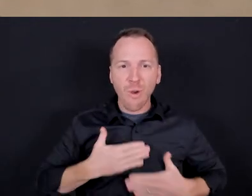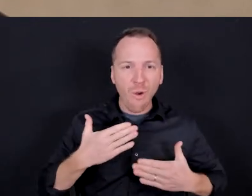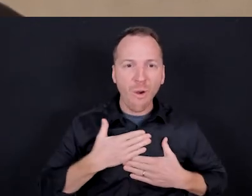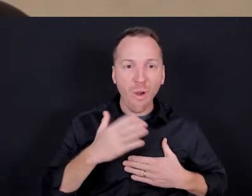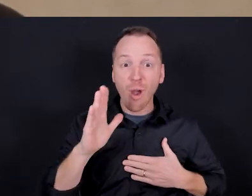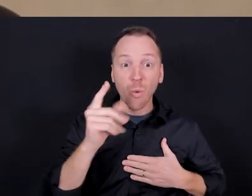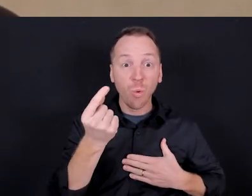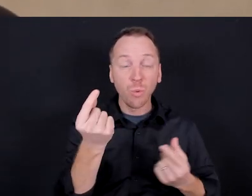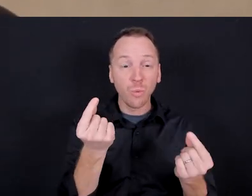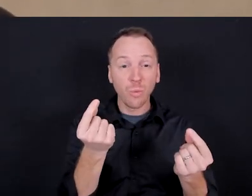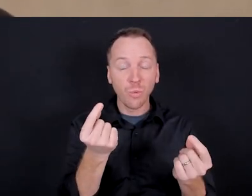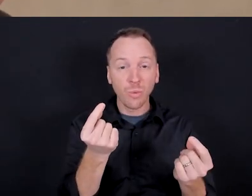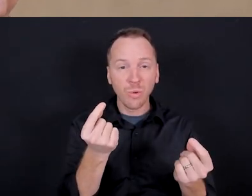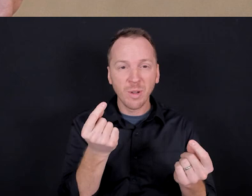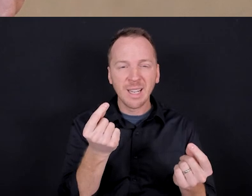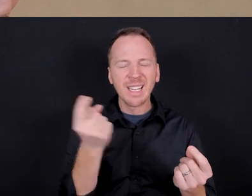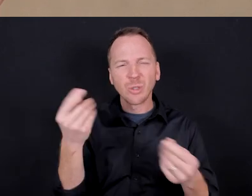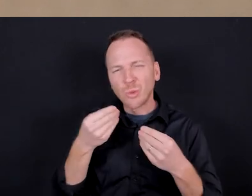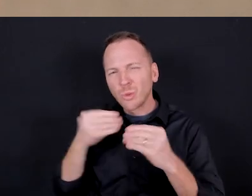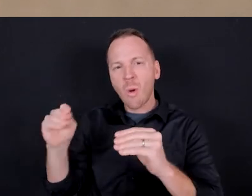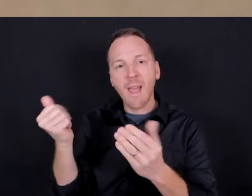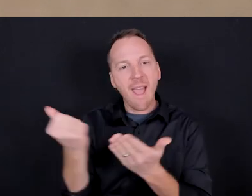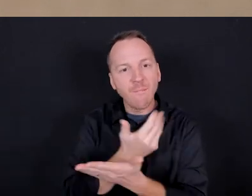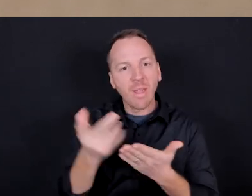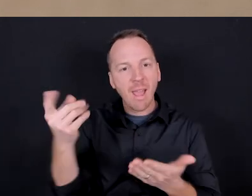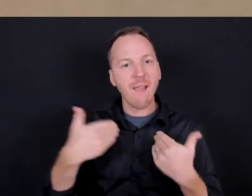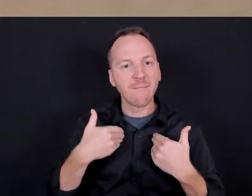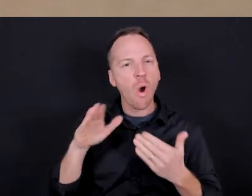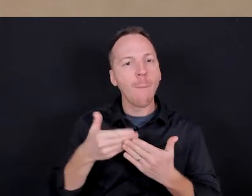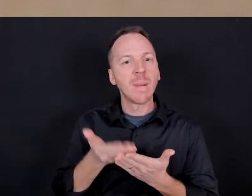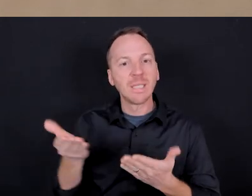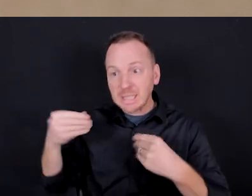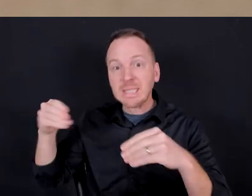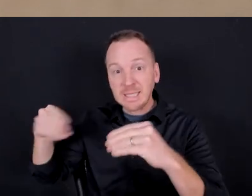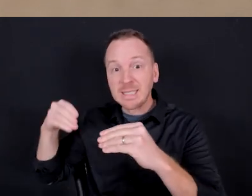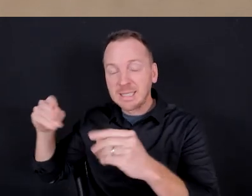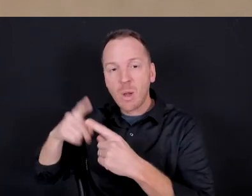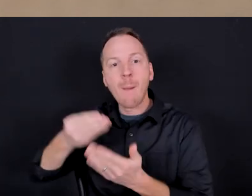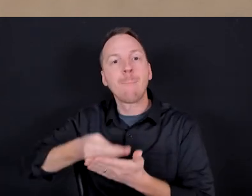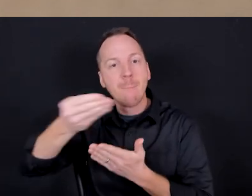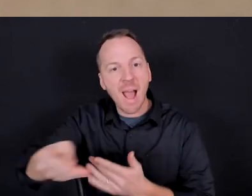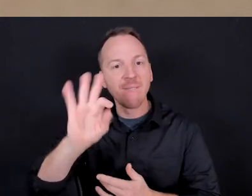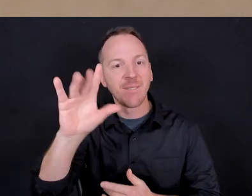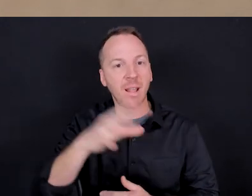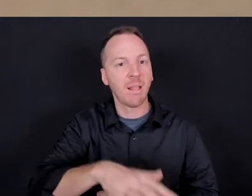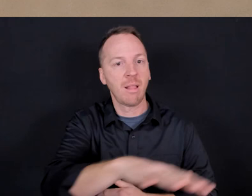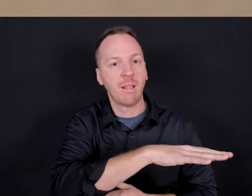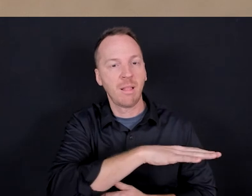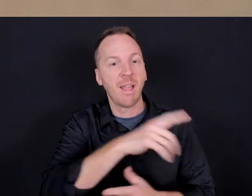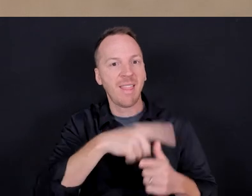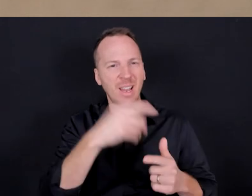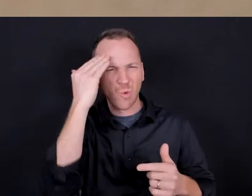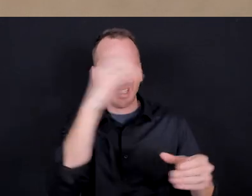without hesitation, we're told he sold all his possessions so that he could buy the field and the treasure